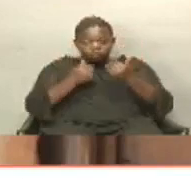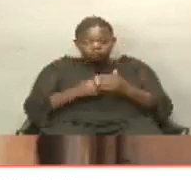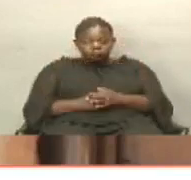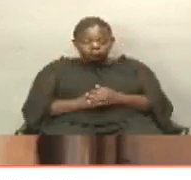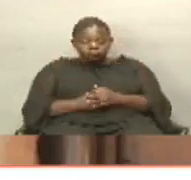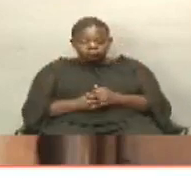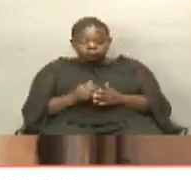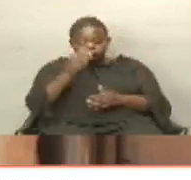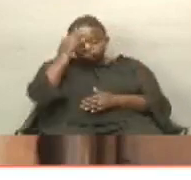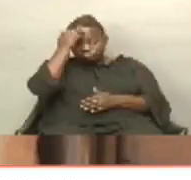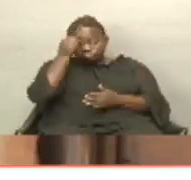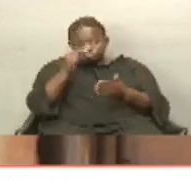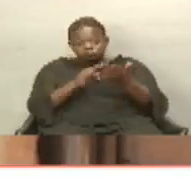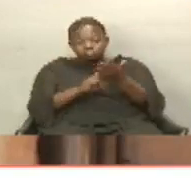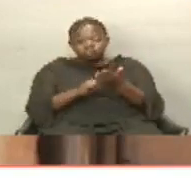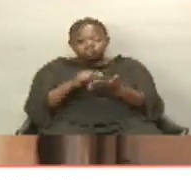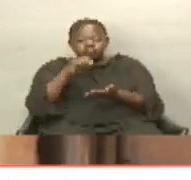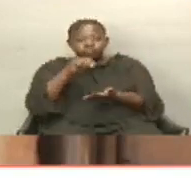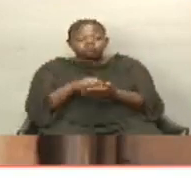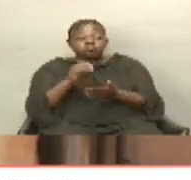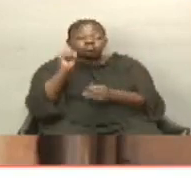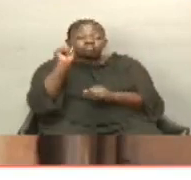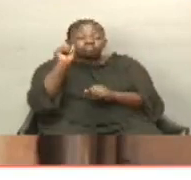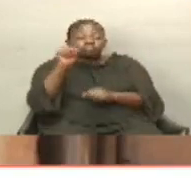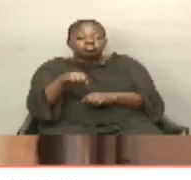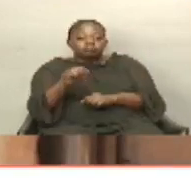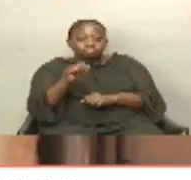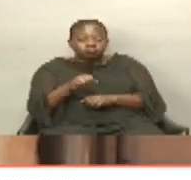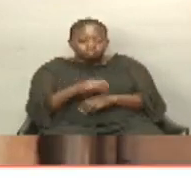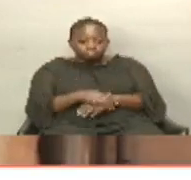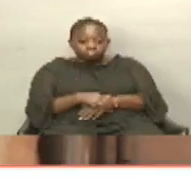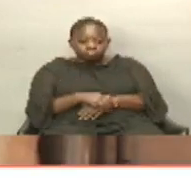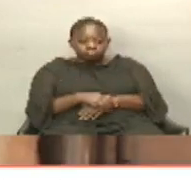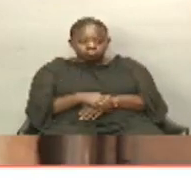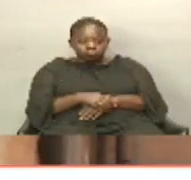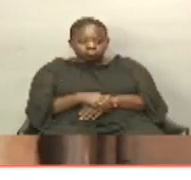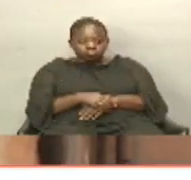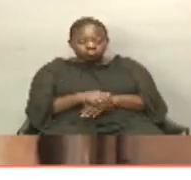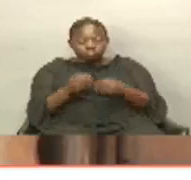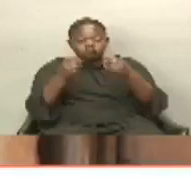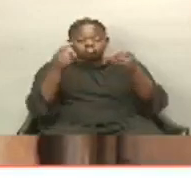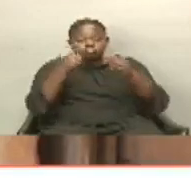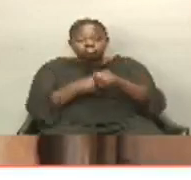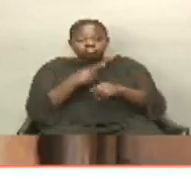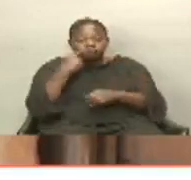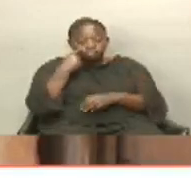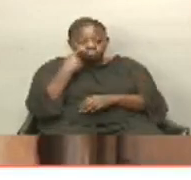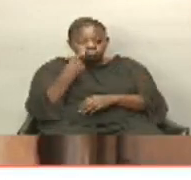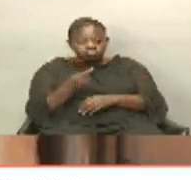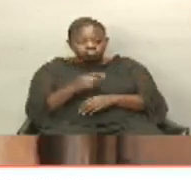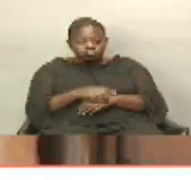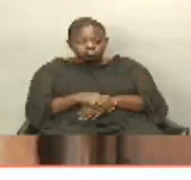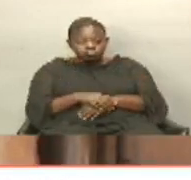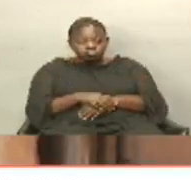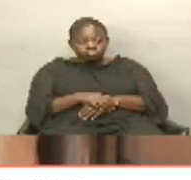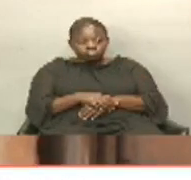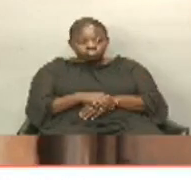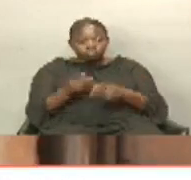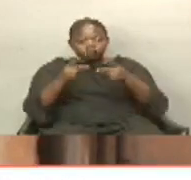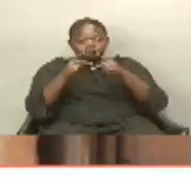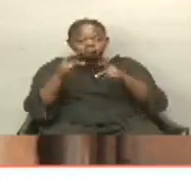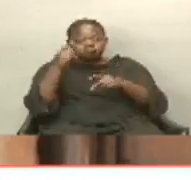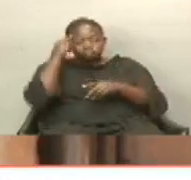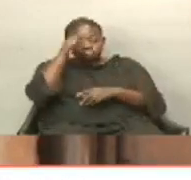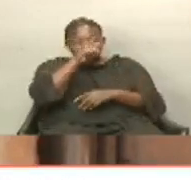do you say you are used? Is it common? Yes. How often do you say it? I told you people to make a meeting, but your sister... When it starts, it's like